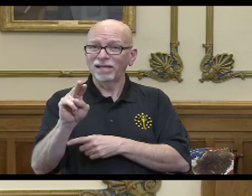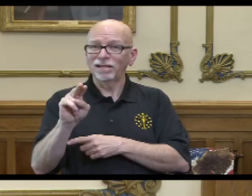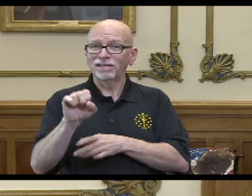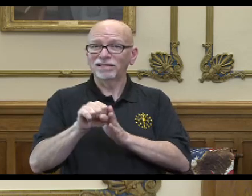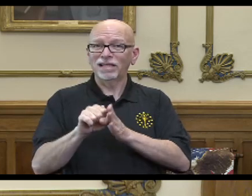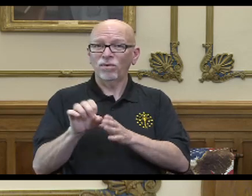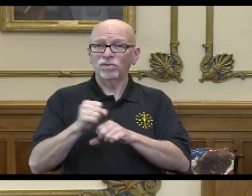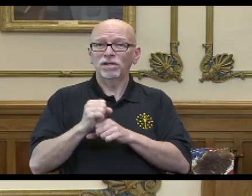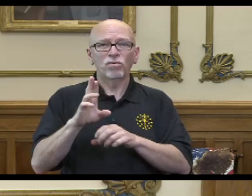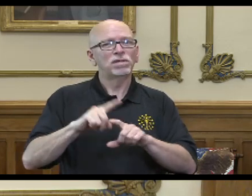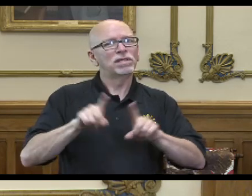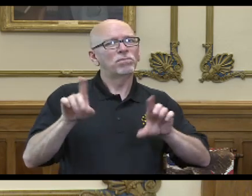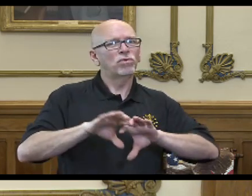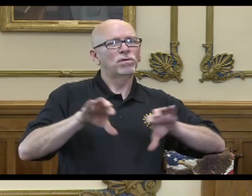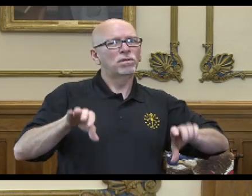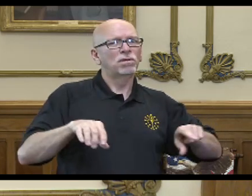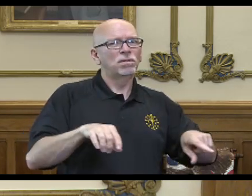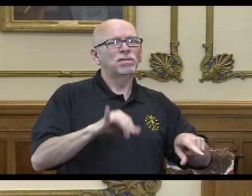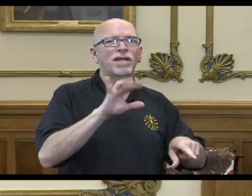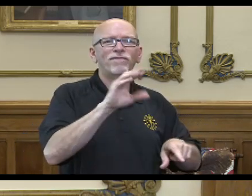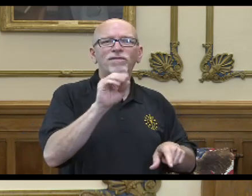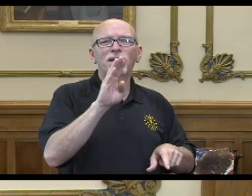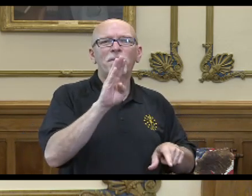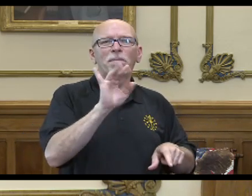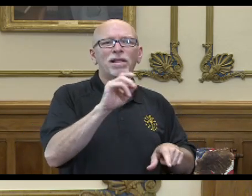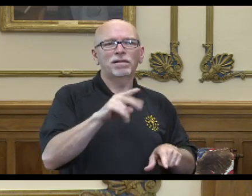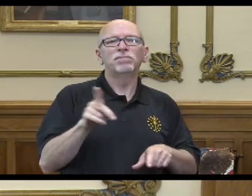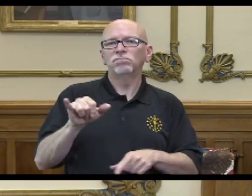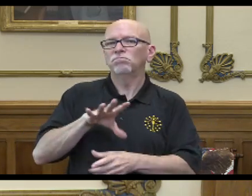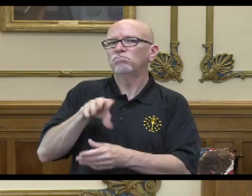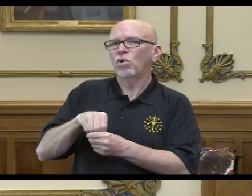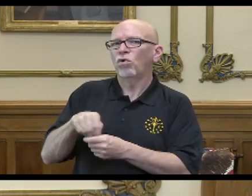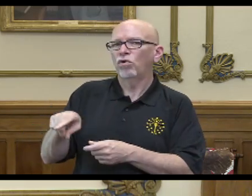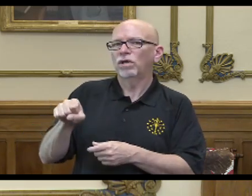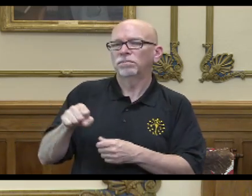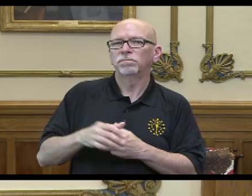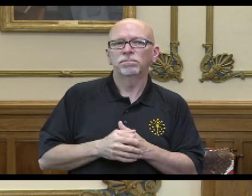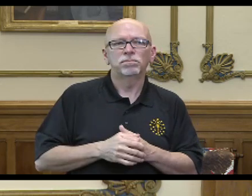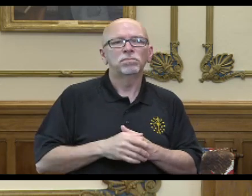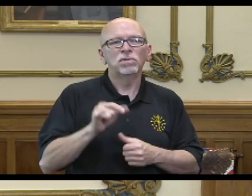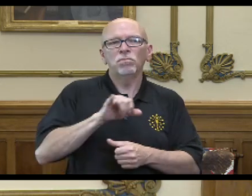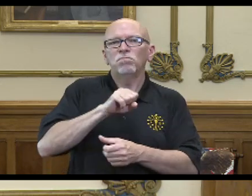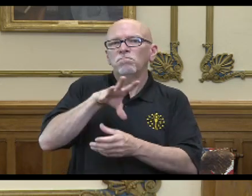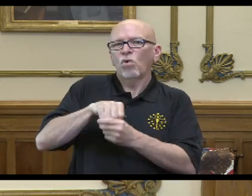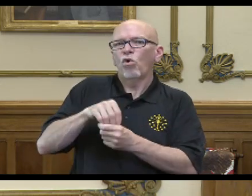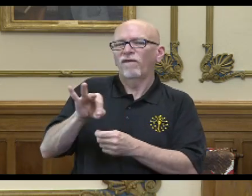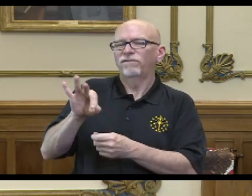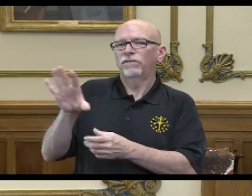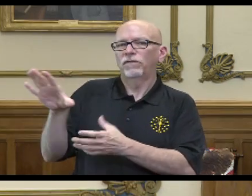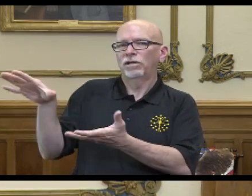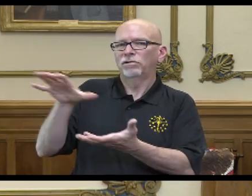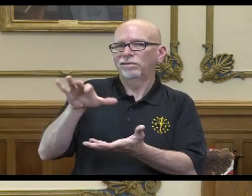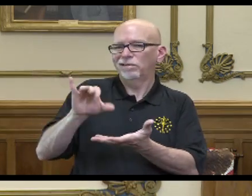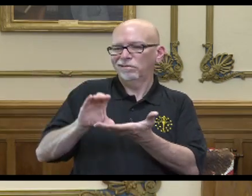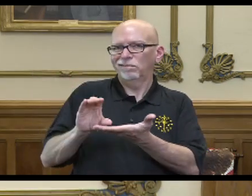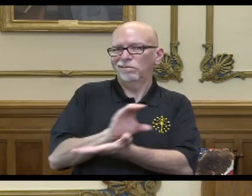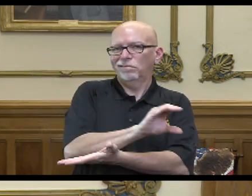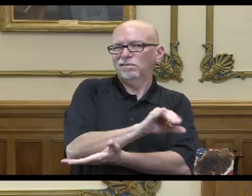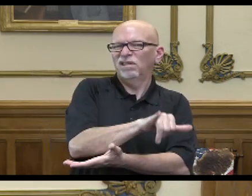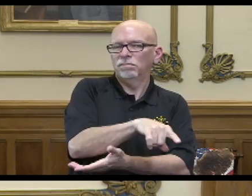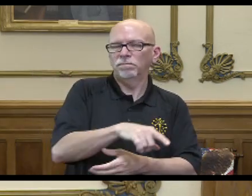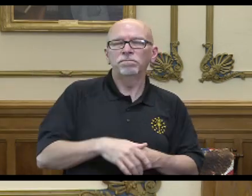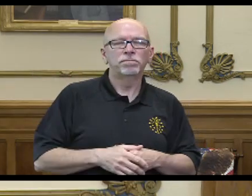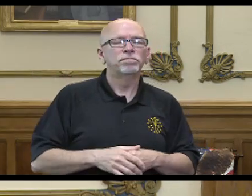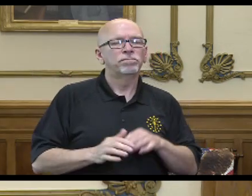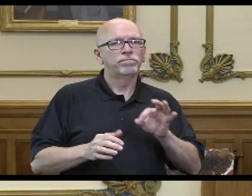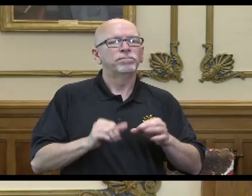received from the CARES Act, or is that a separate fund? It was indeed. Okay. Part of it, yeah. Okay, thank you. And then